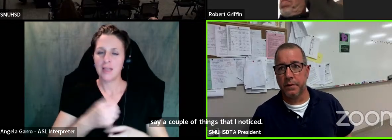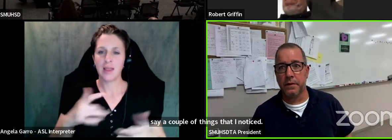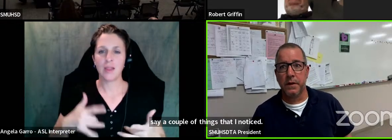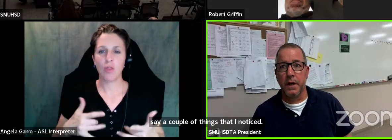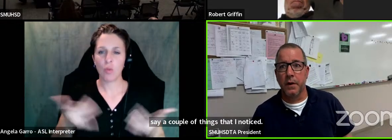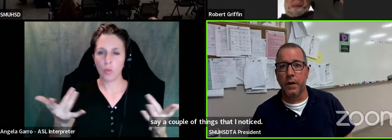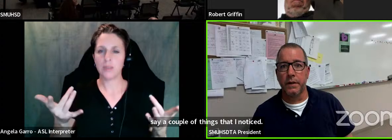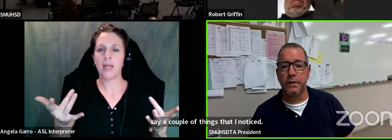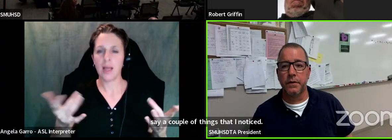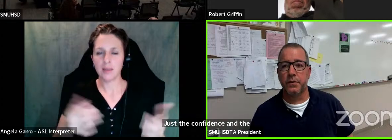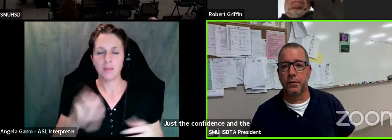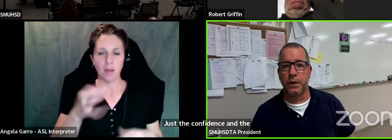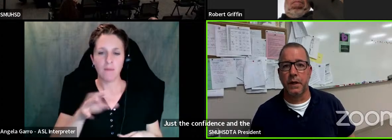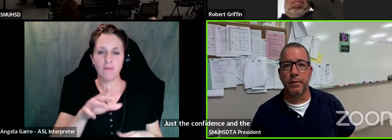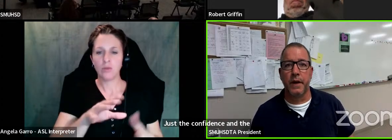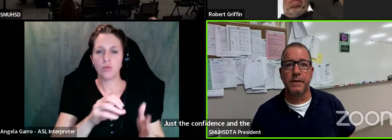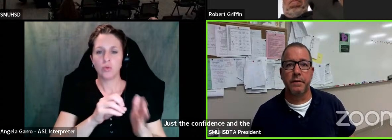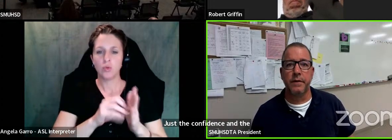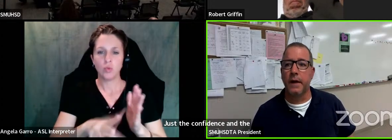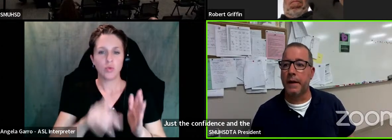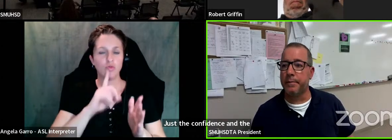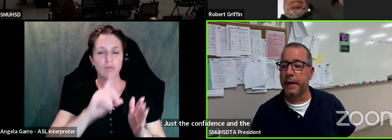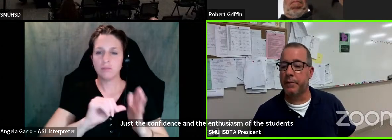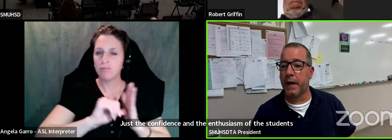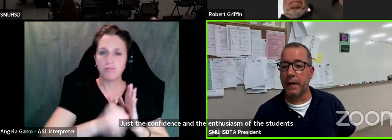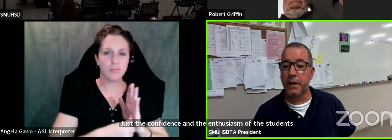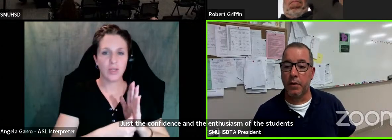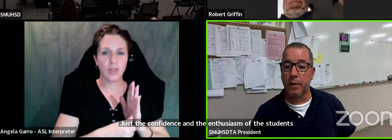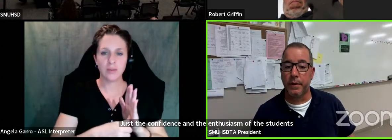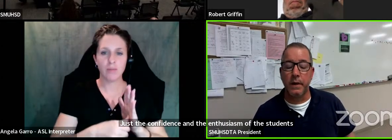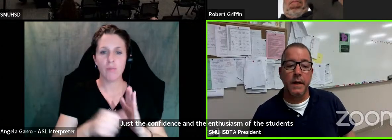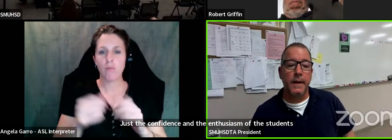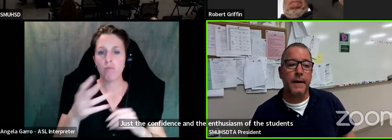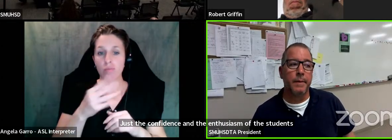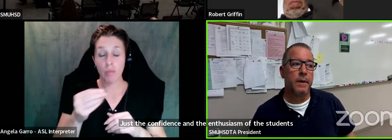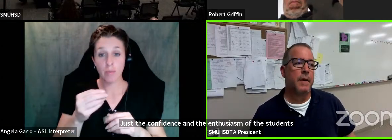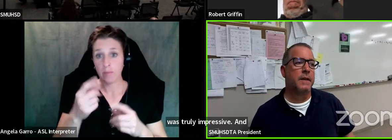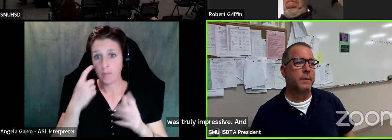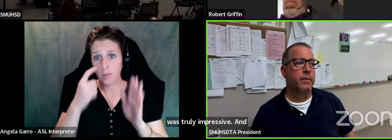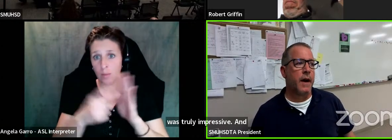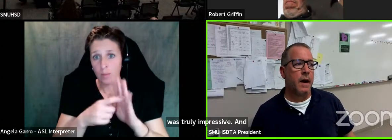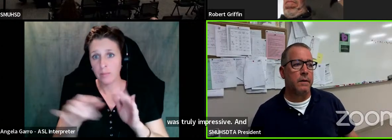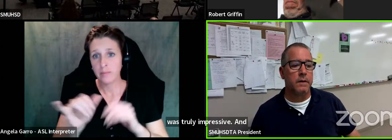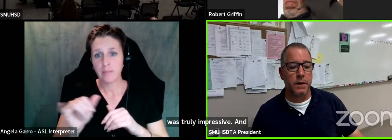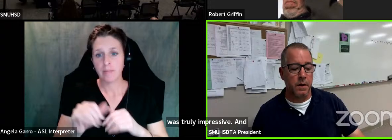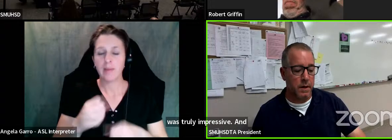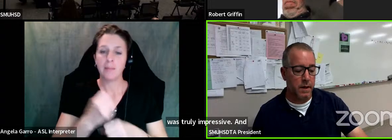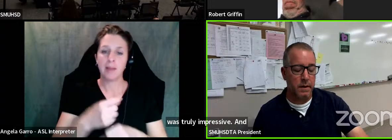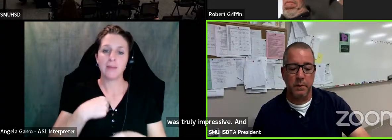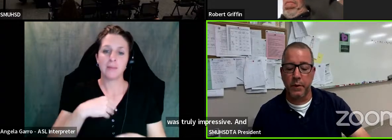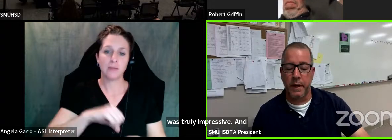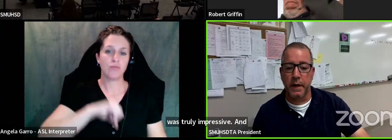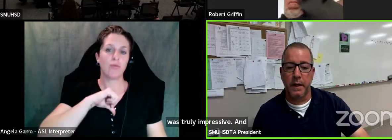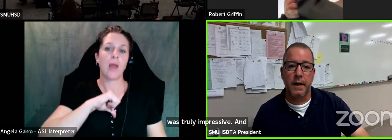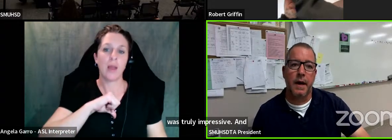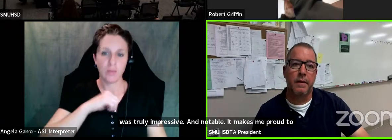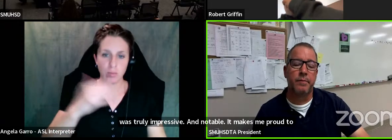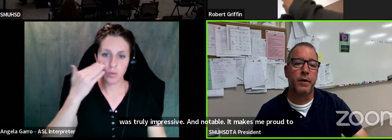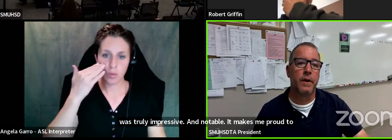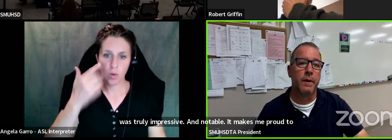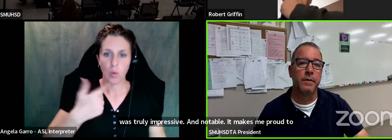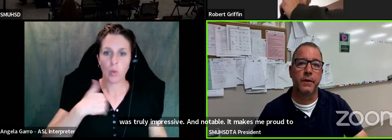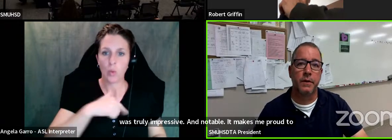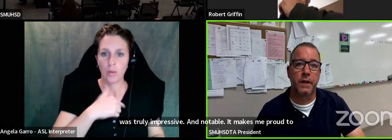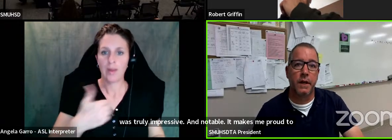of the students was truly impressive and notable. It makes me proud to know that we